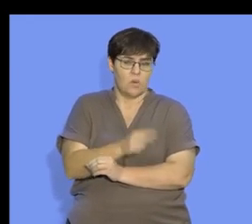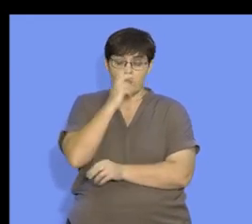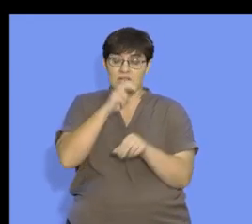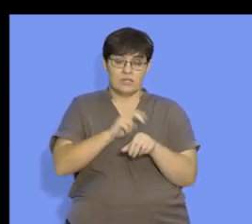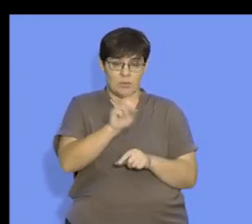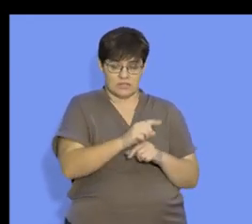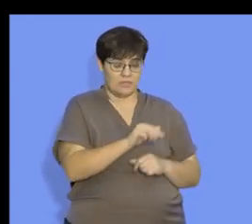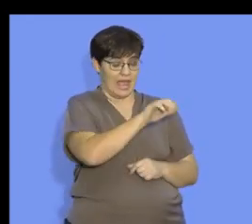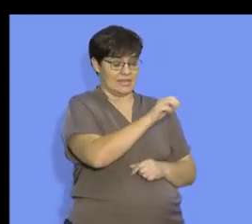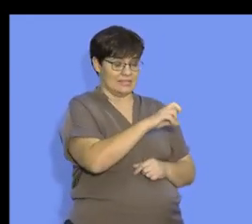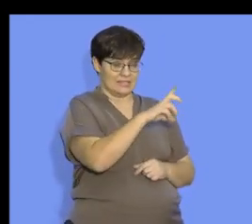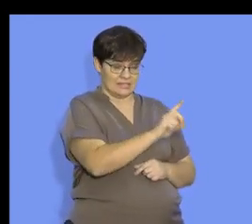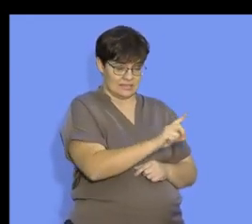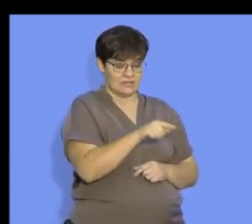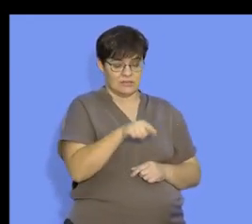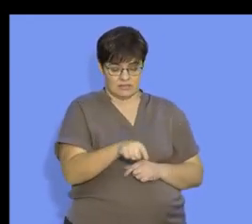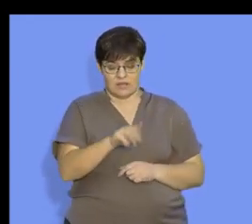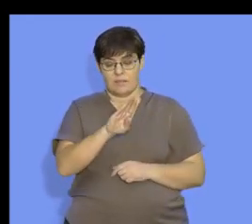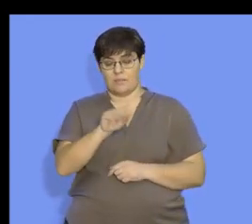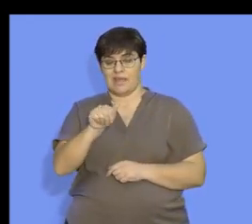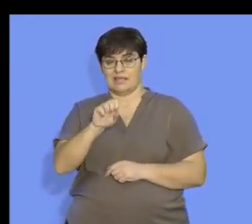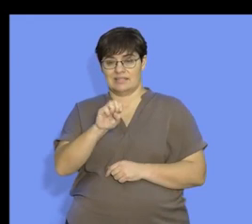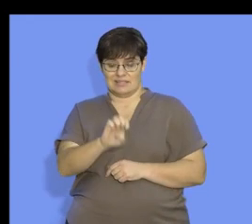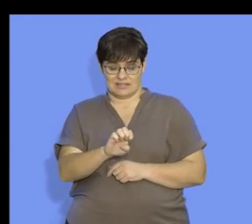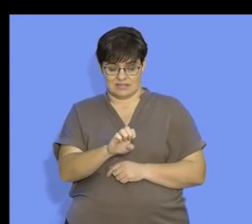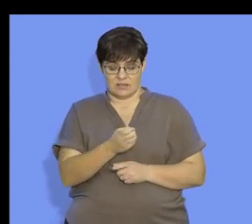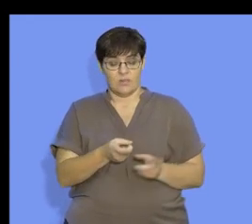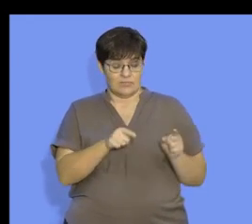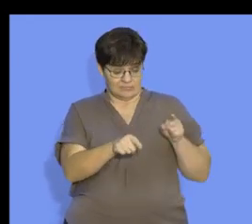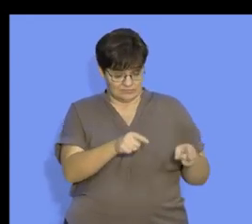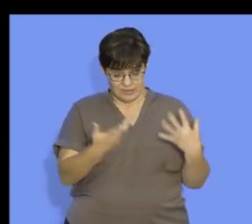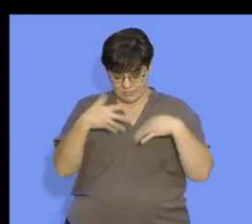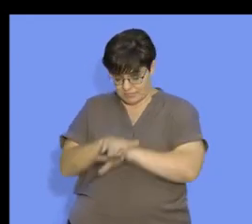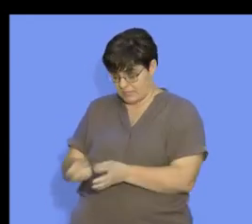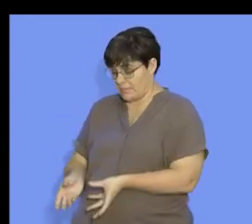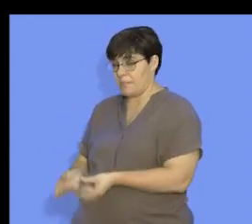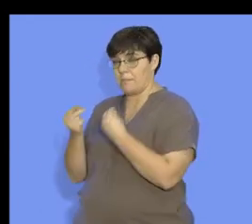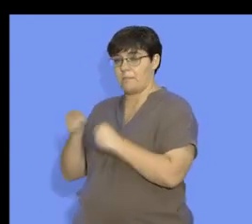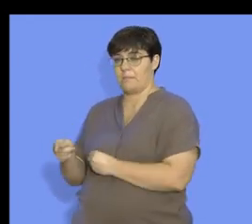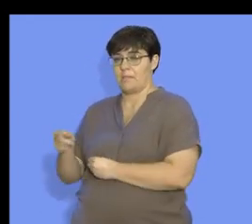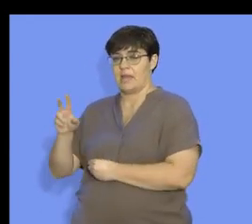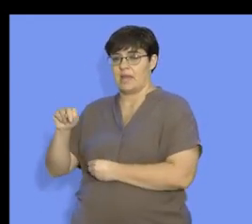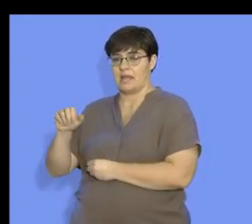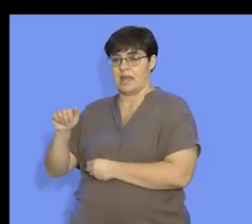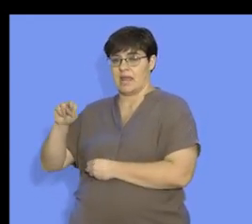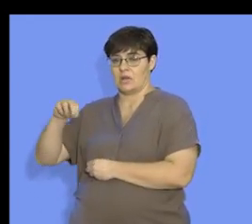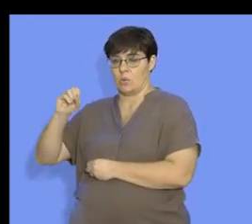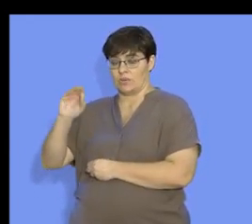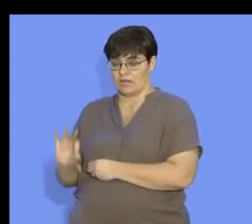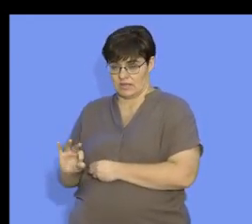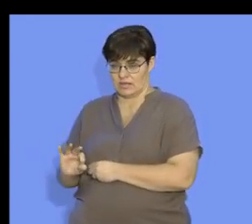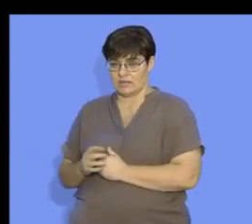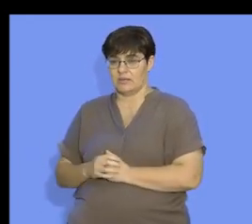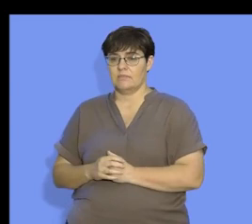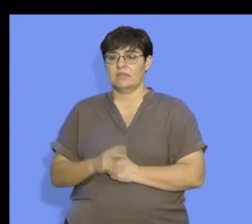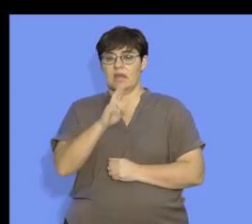we need? We need an acid and a base that's going to give us that. So the moment we see nitrate, that's where we